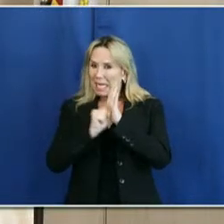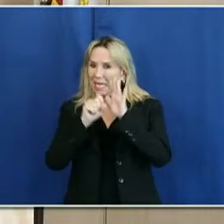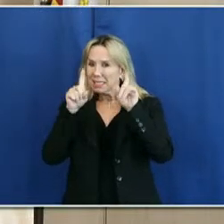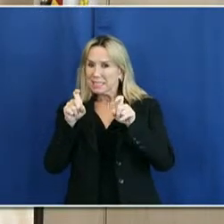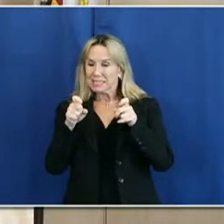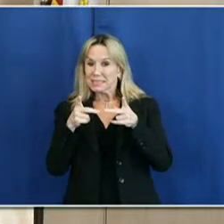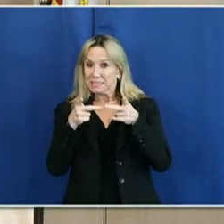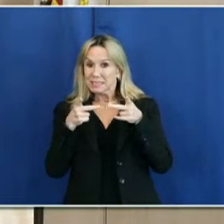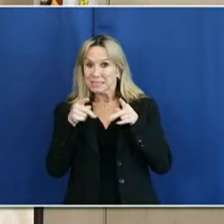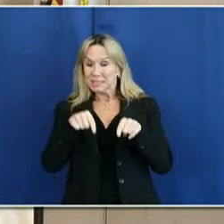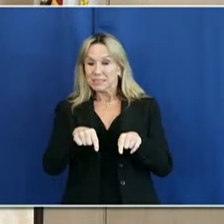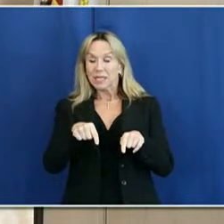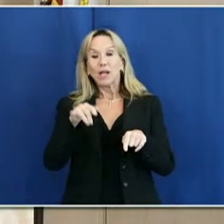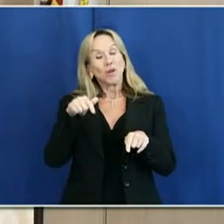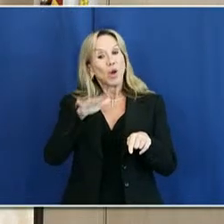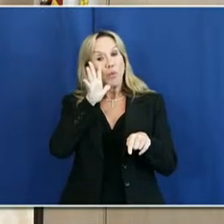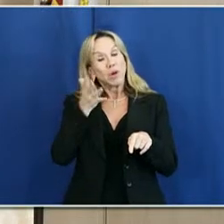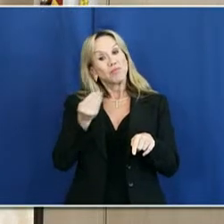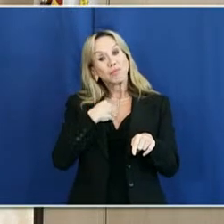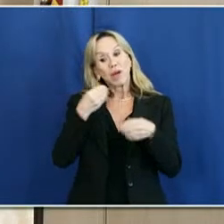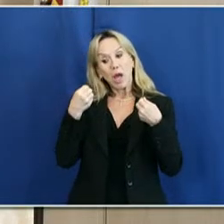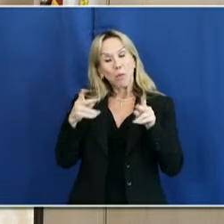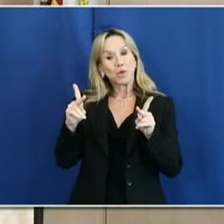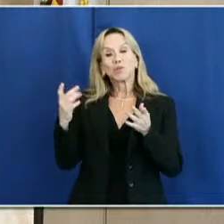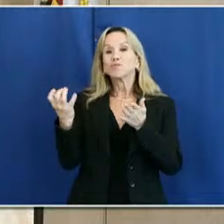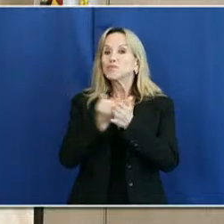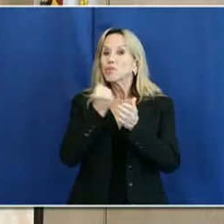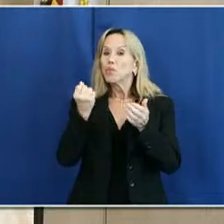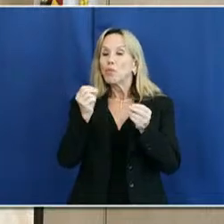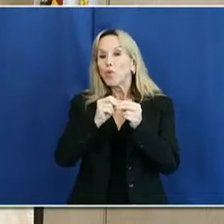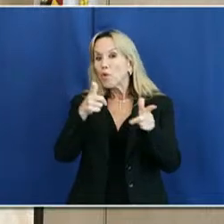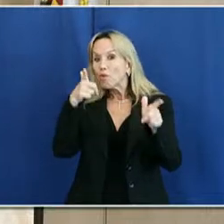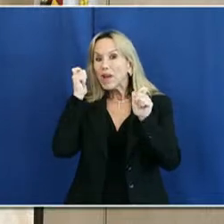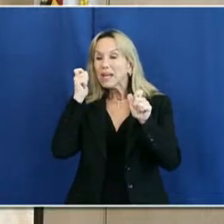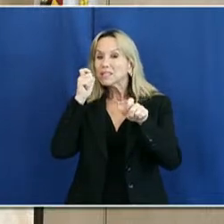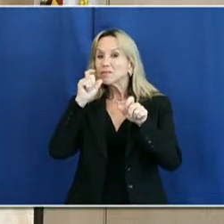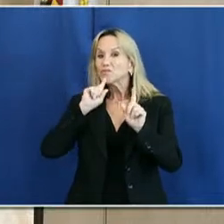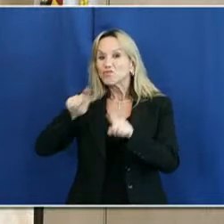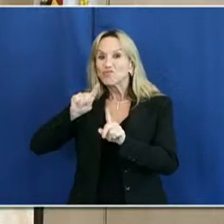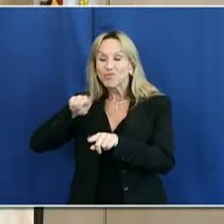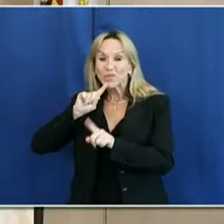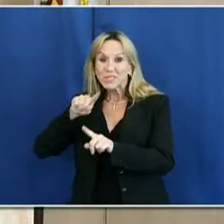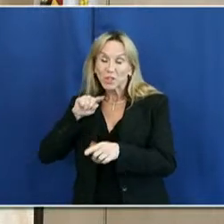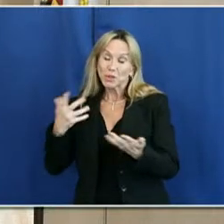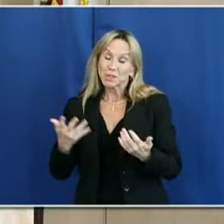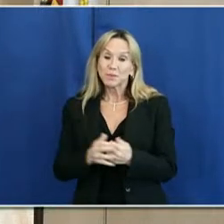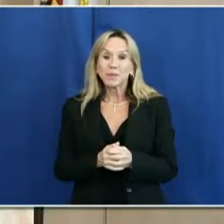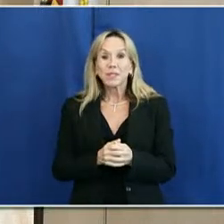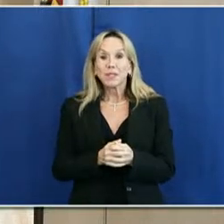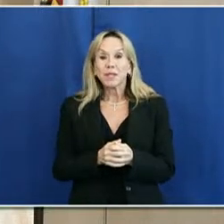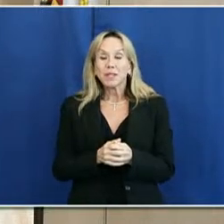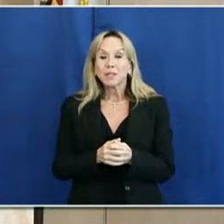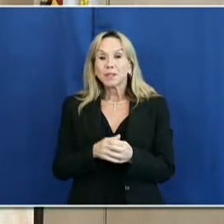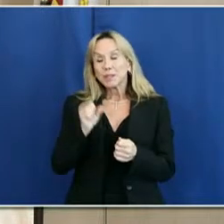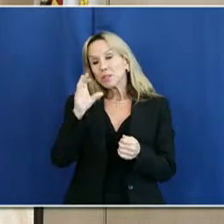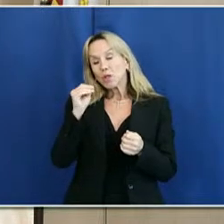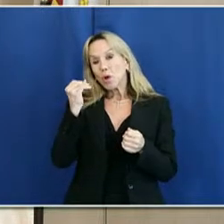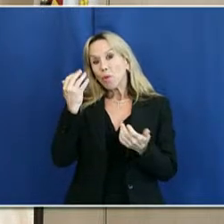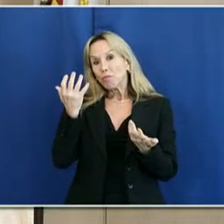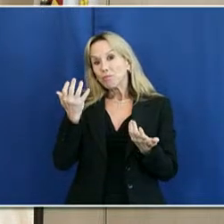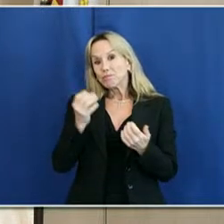sites, I think this provides an opportunity for a quicker turnaround time for tests that are performed